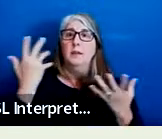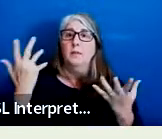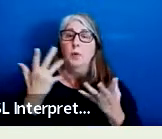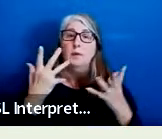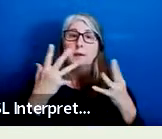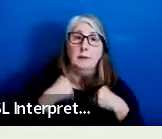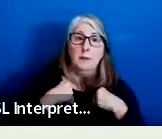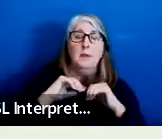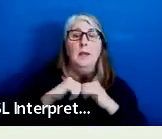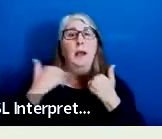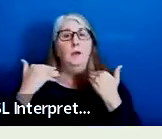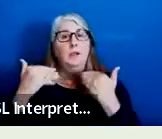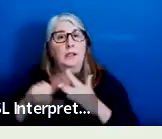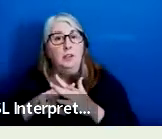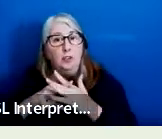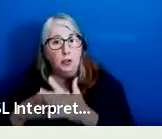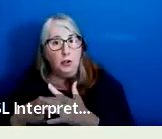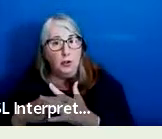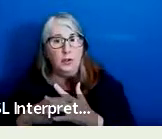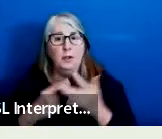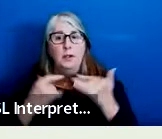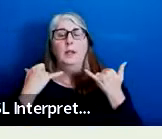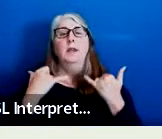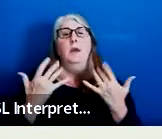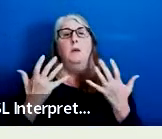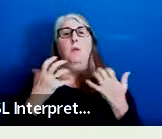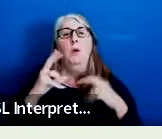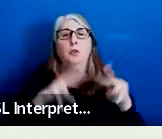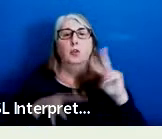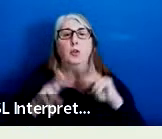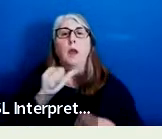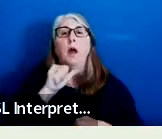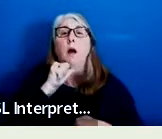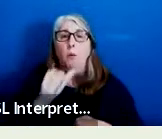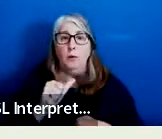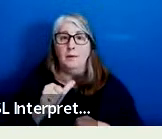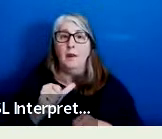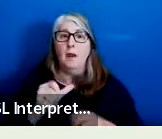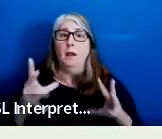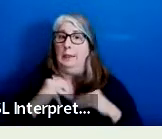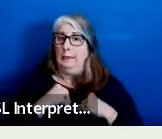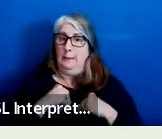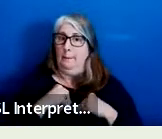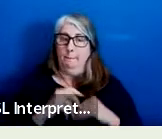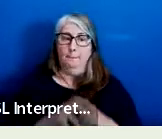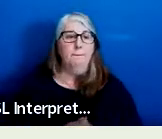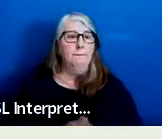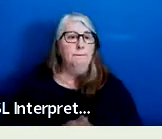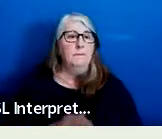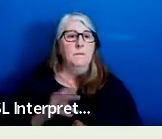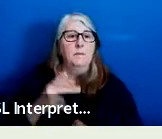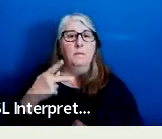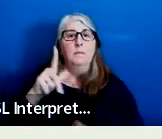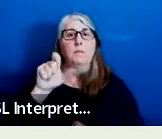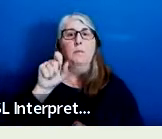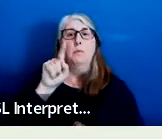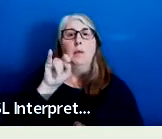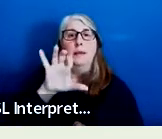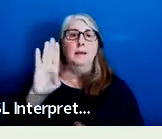and how to get started, let's take a look at unacceptable items. Plastic bags,